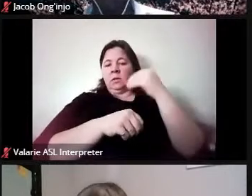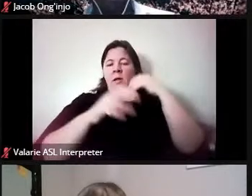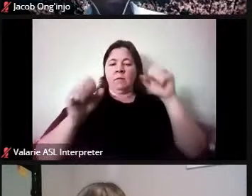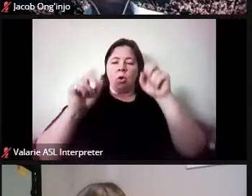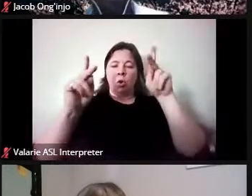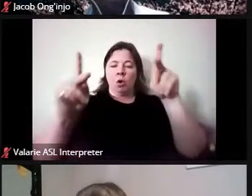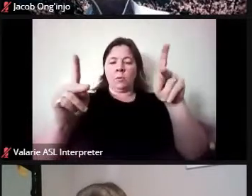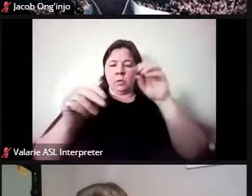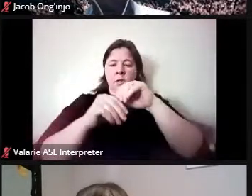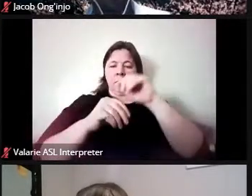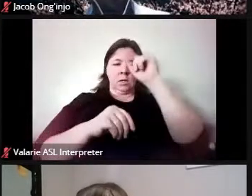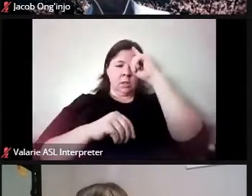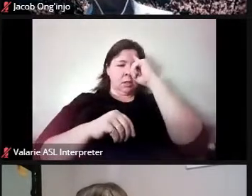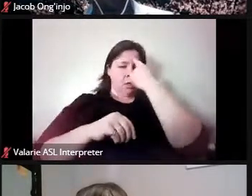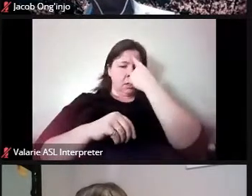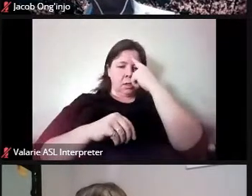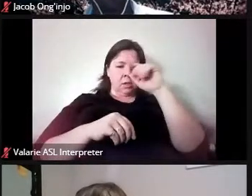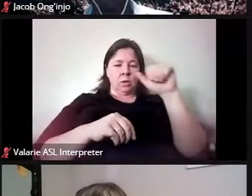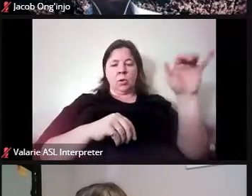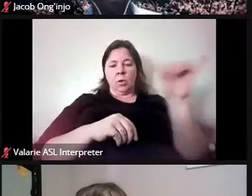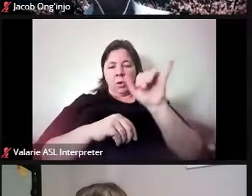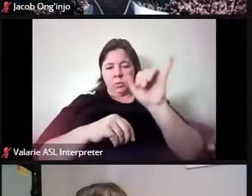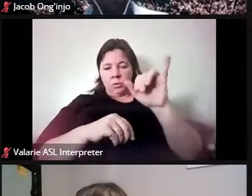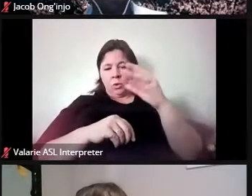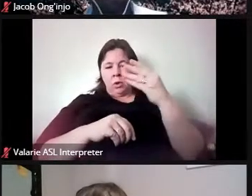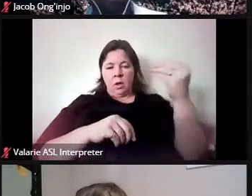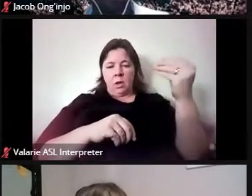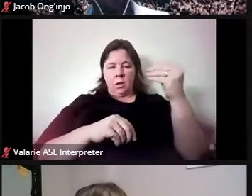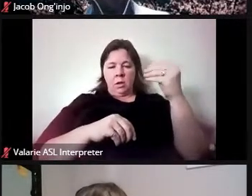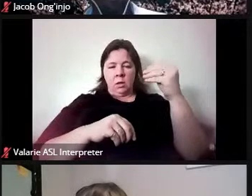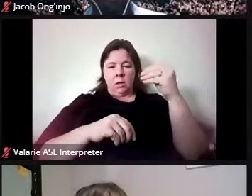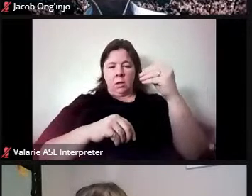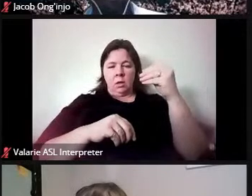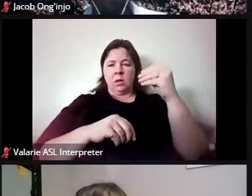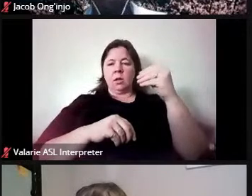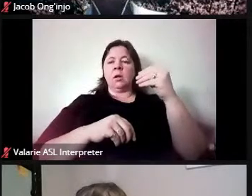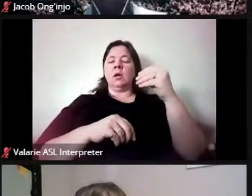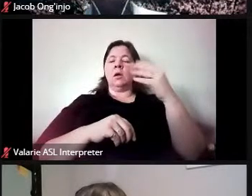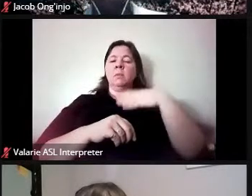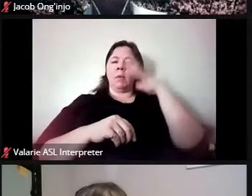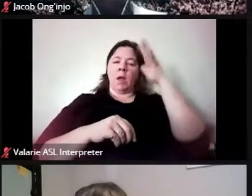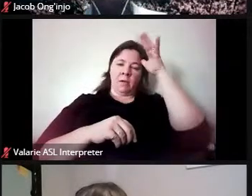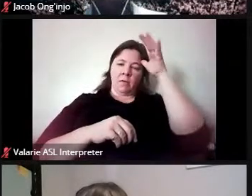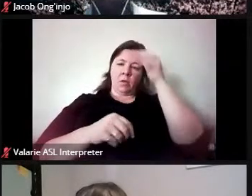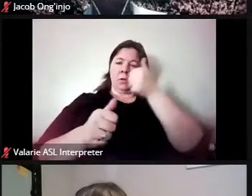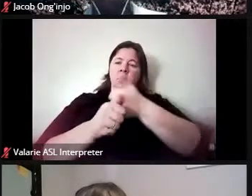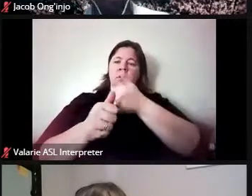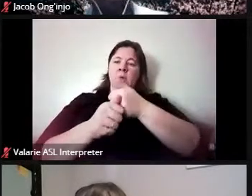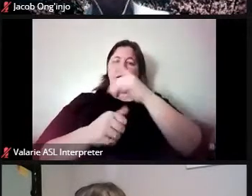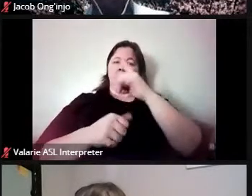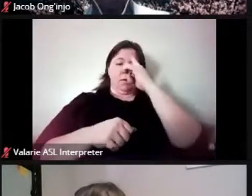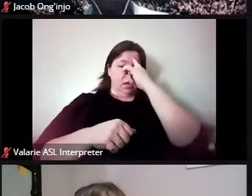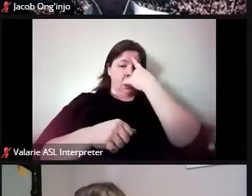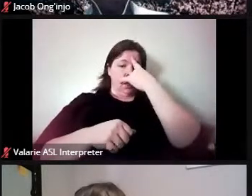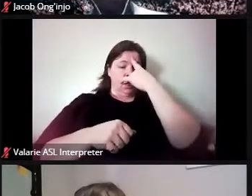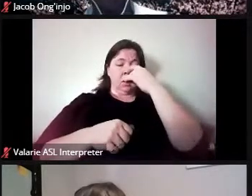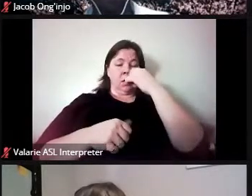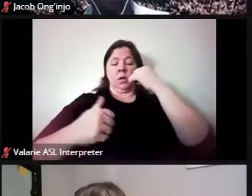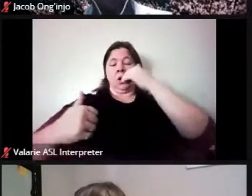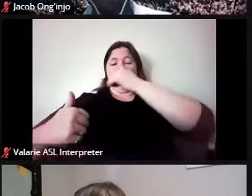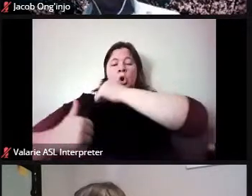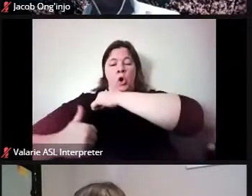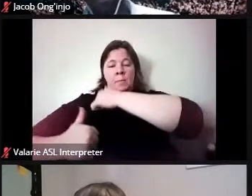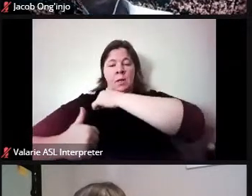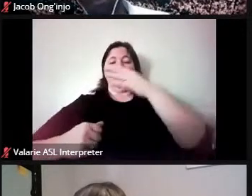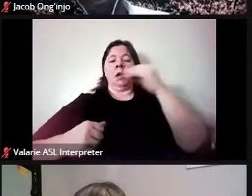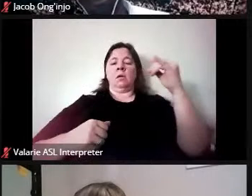opportunities in India also. And my father, he was actually in Indian Air Force. So I